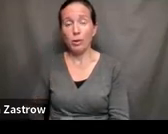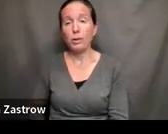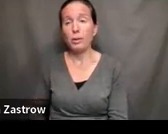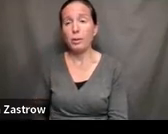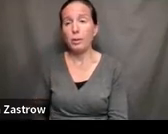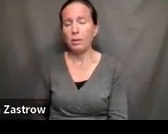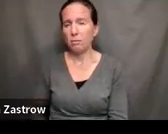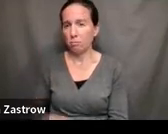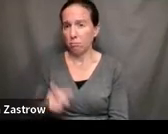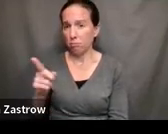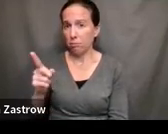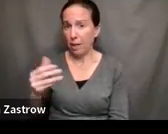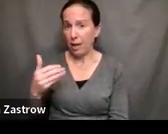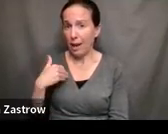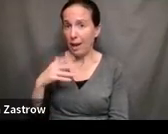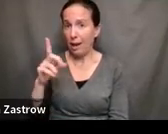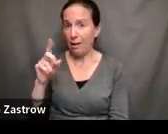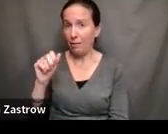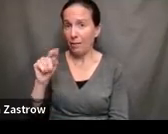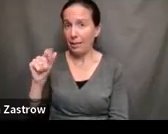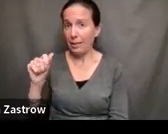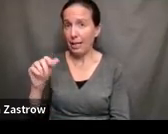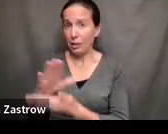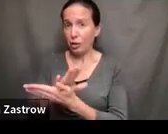does Goldbook make data sheets for you?